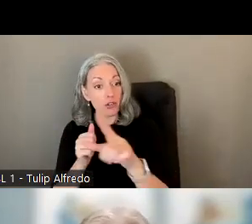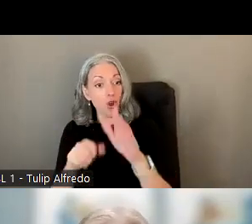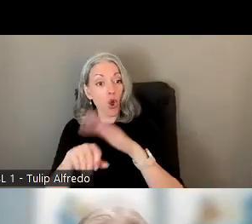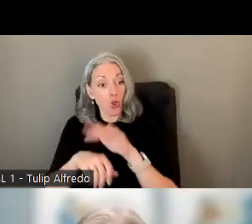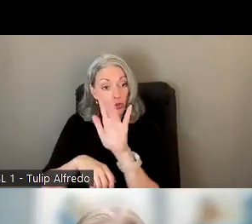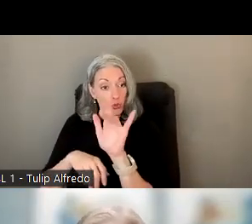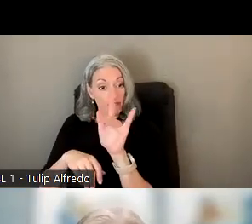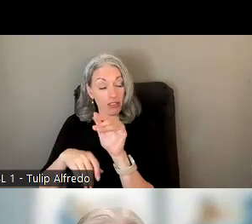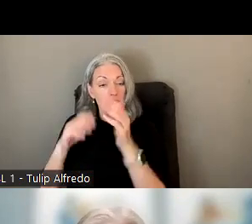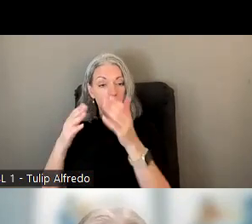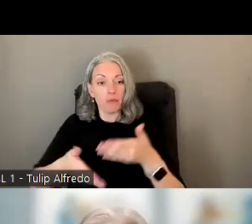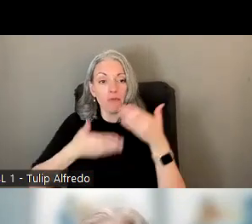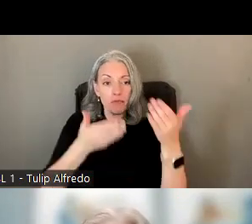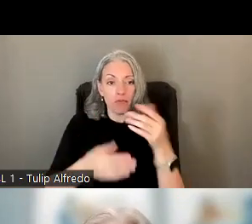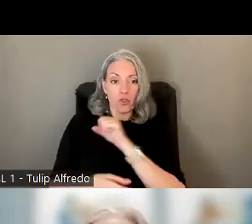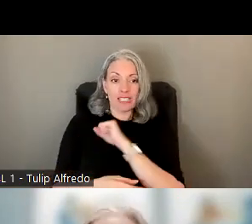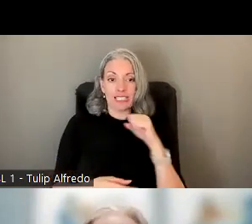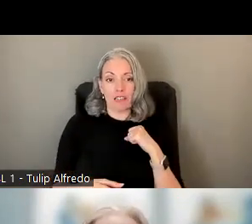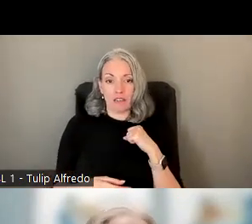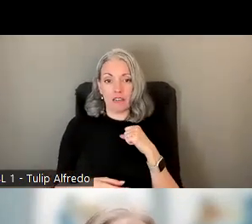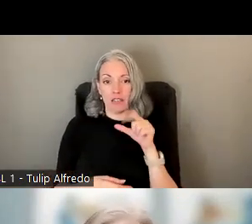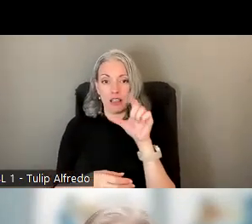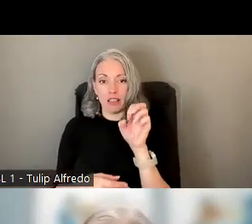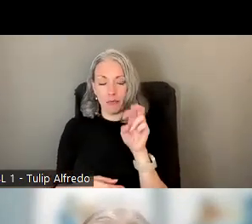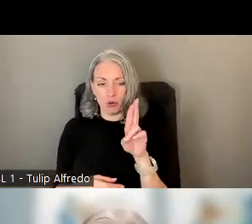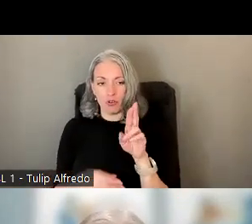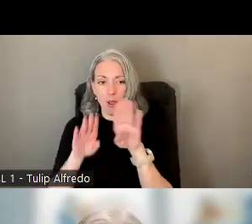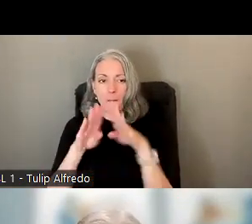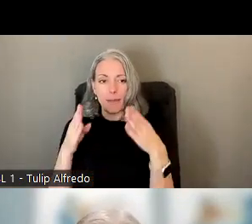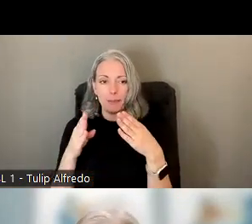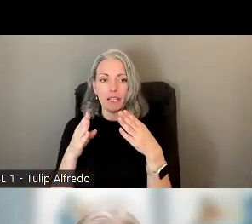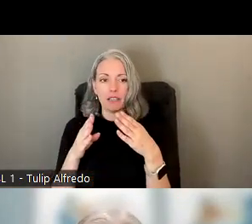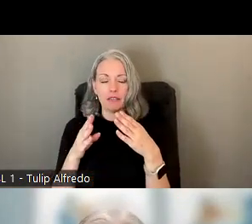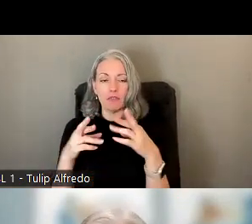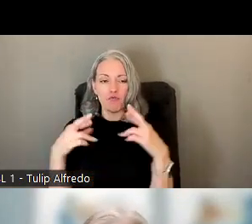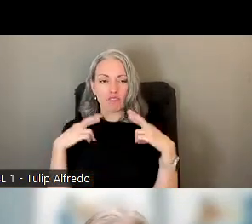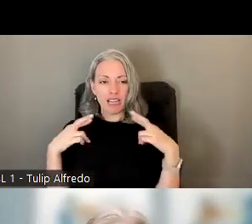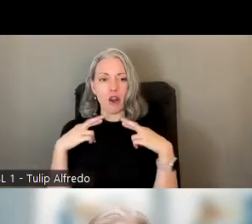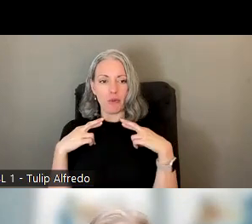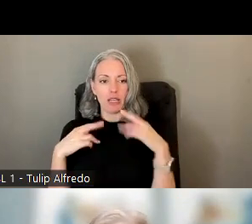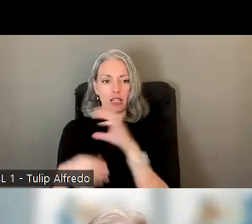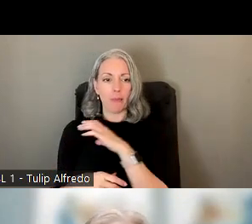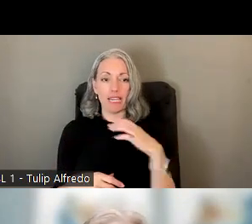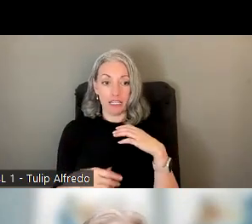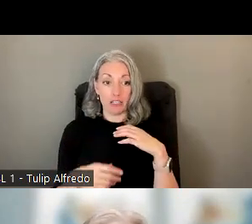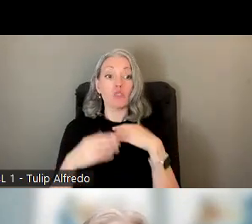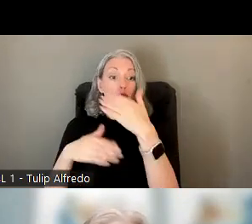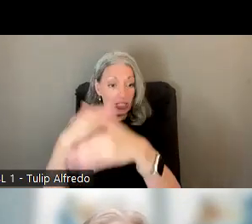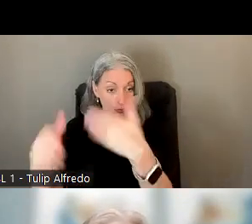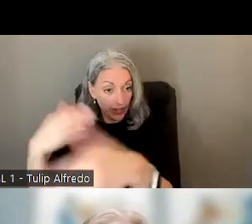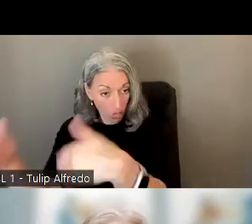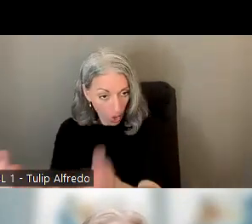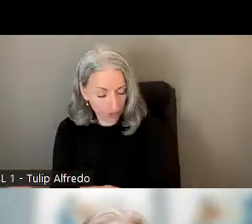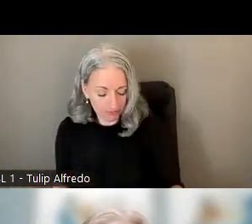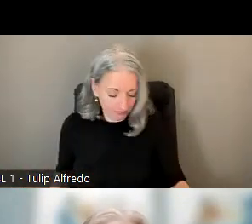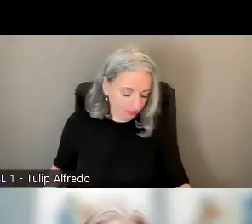has been referred to the Senate Labor, Public Employee and Retirement Committee. So it is still moving. Next slide.